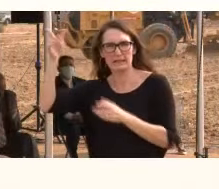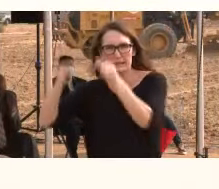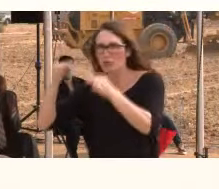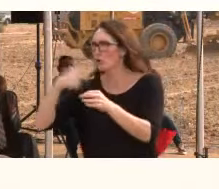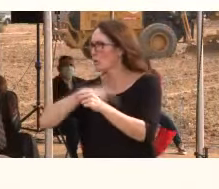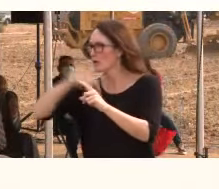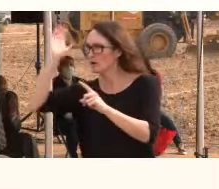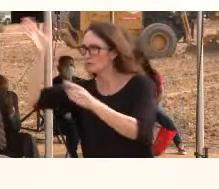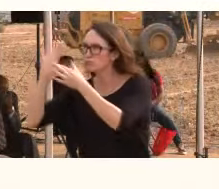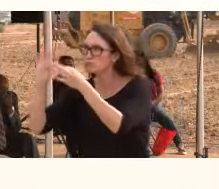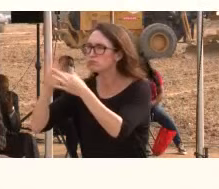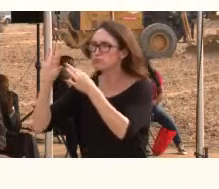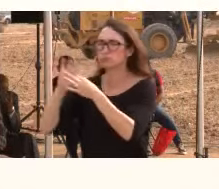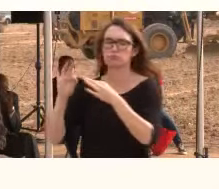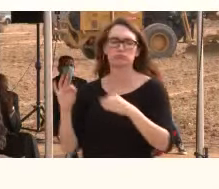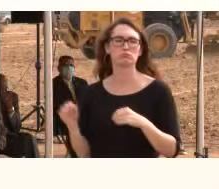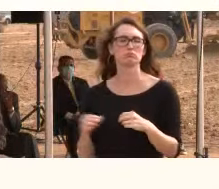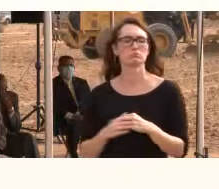talked about